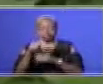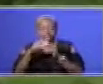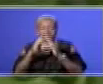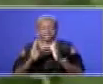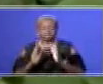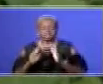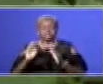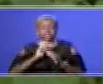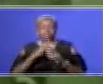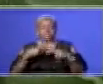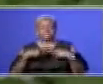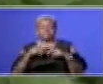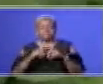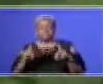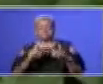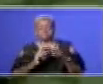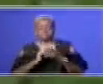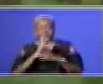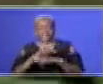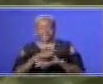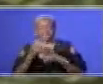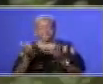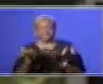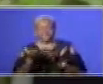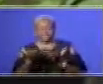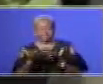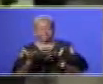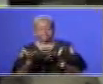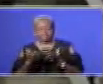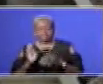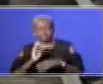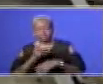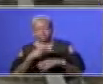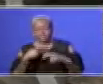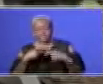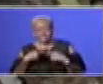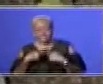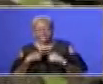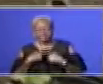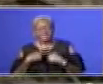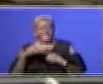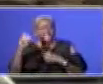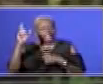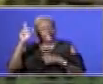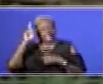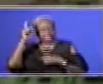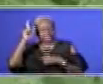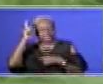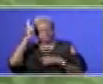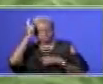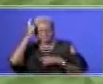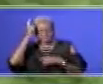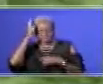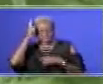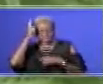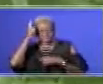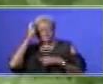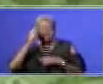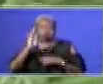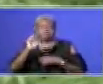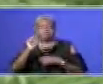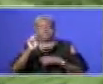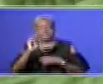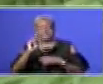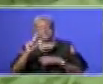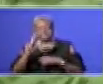various plants here. We have mint, we have spring mix lettuce, we have basil, and a bunch of other